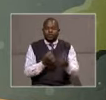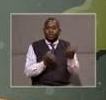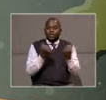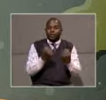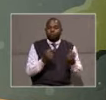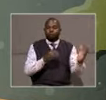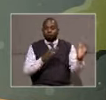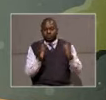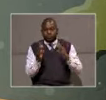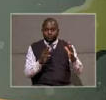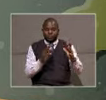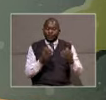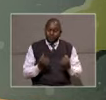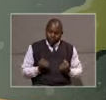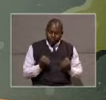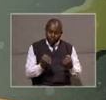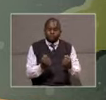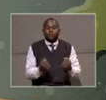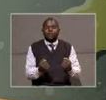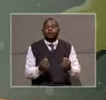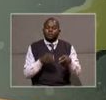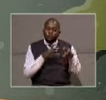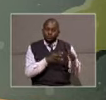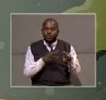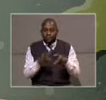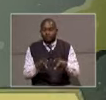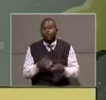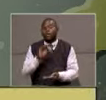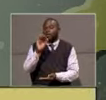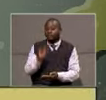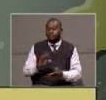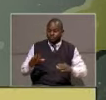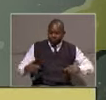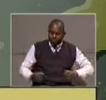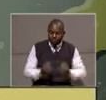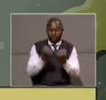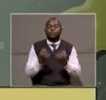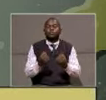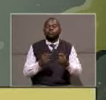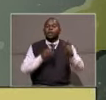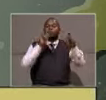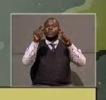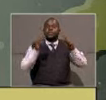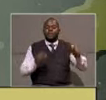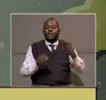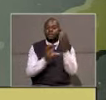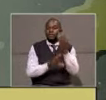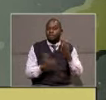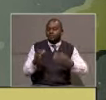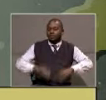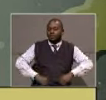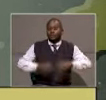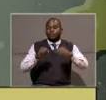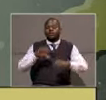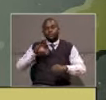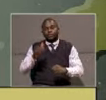Transport Association have embarked on strategies of reducing accidents across the country. The chairperson, Regional